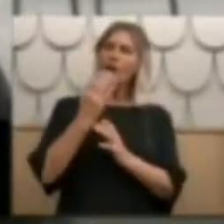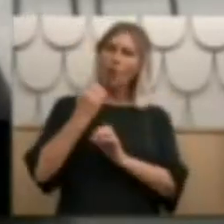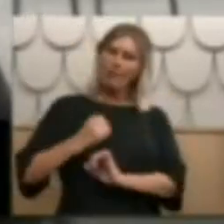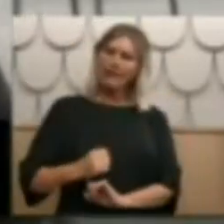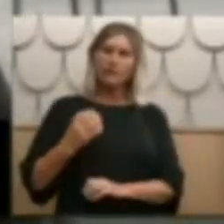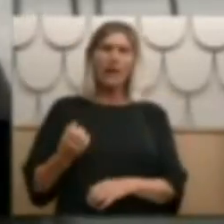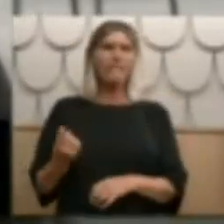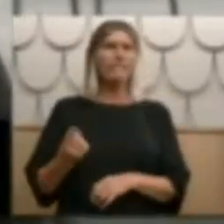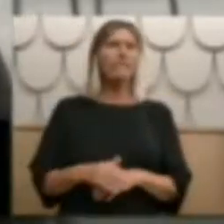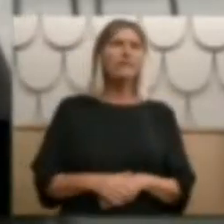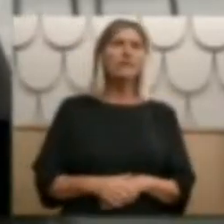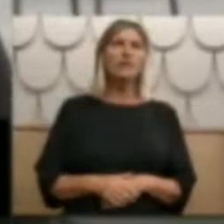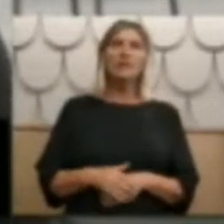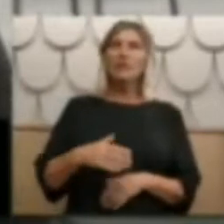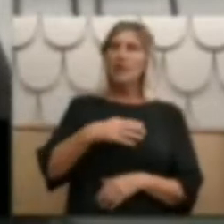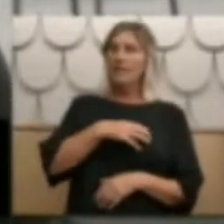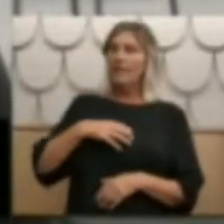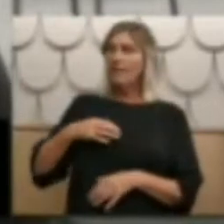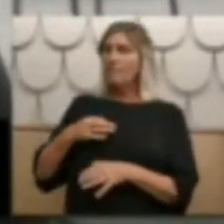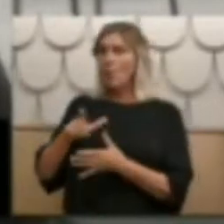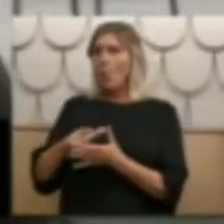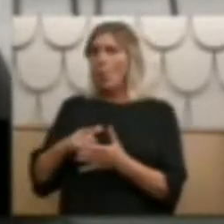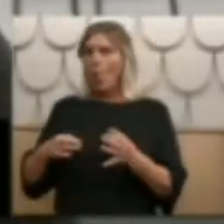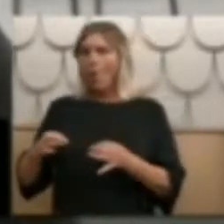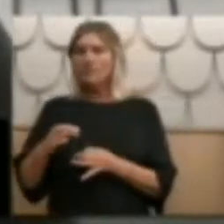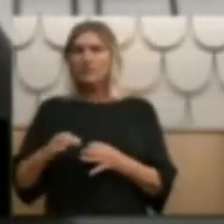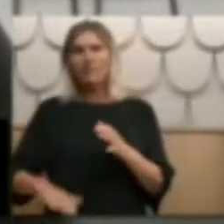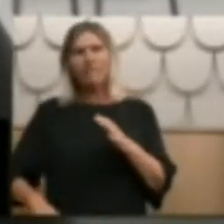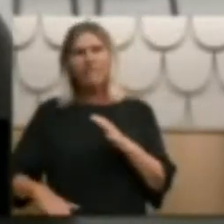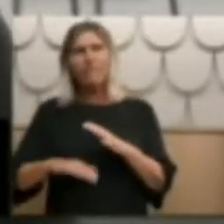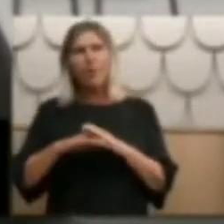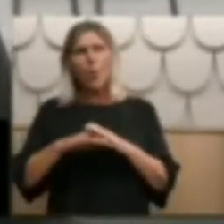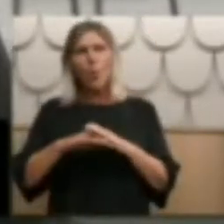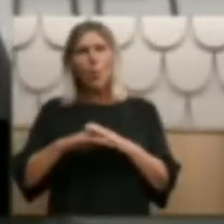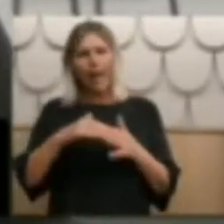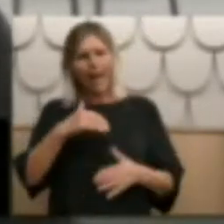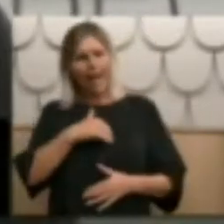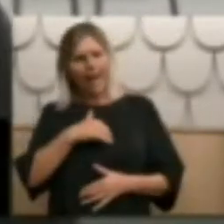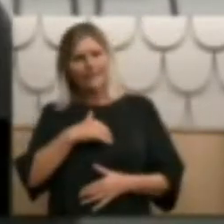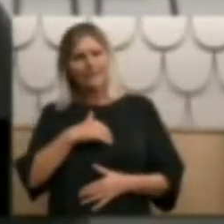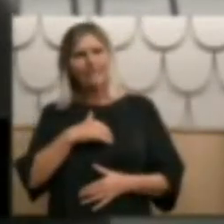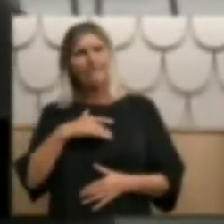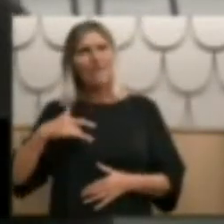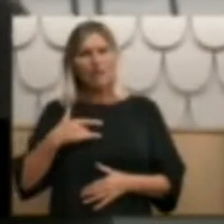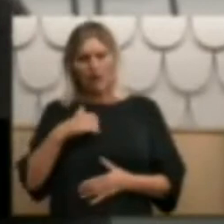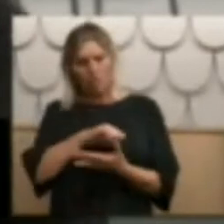The Crown Law Office owes a fulsome apology to survivors